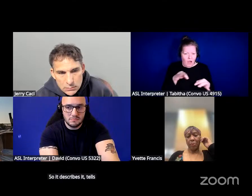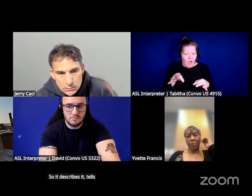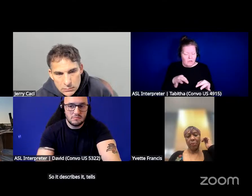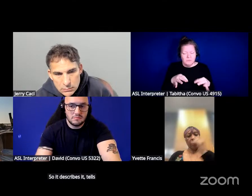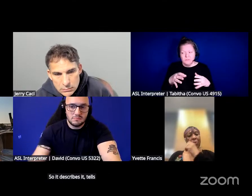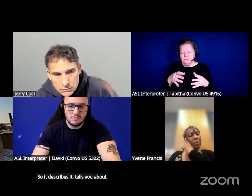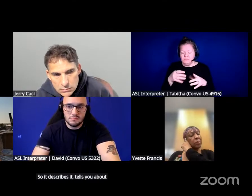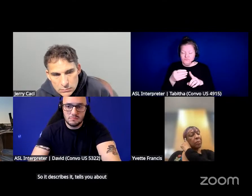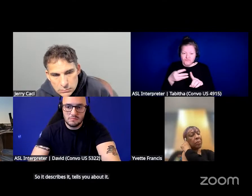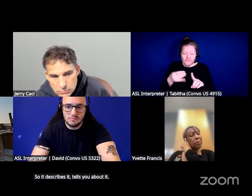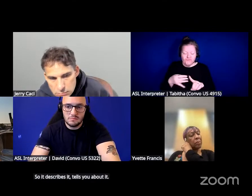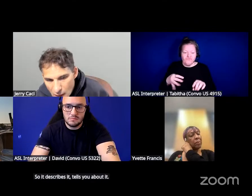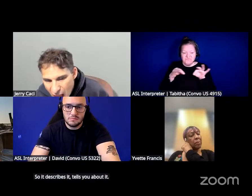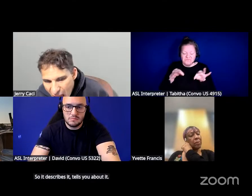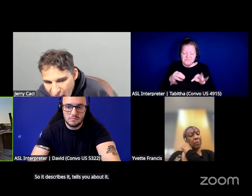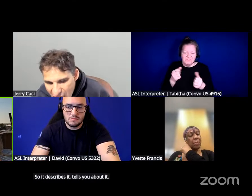it.